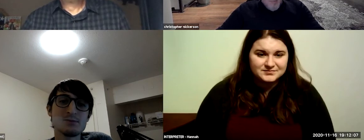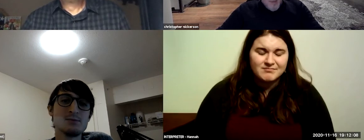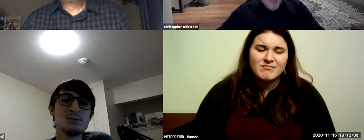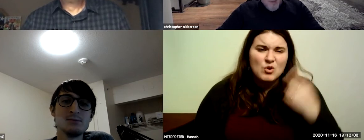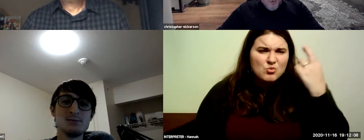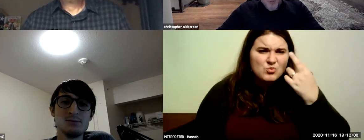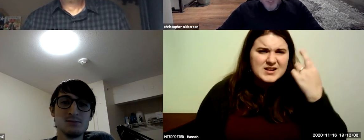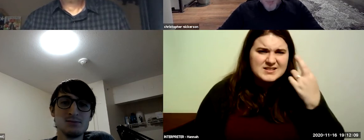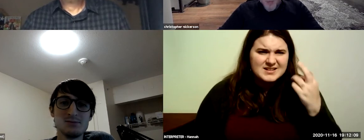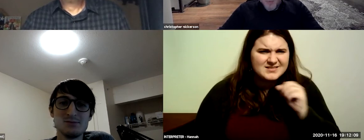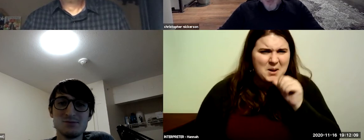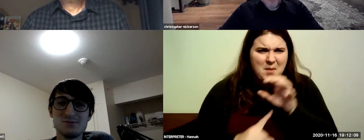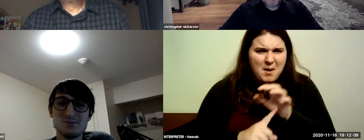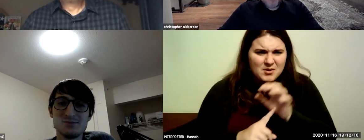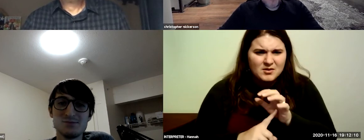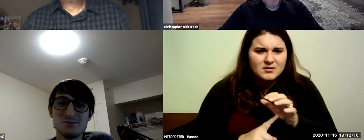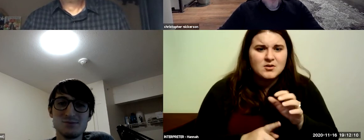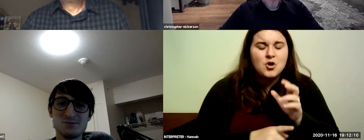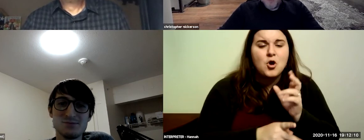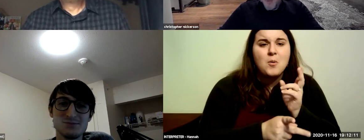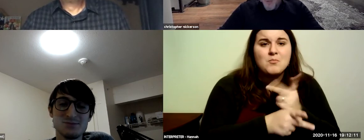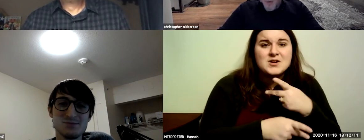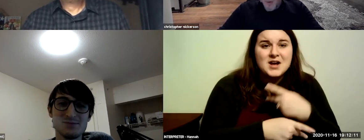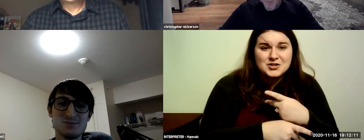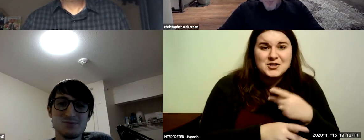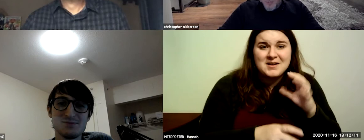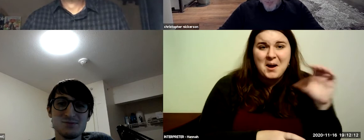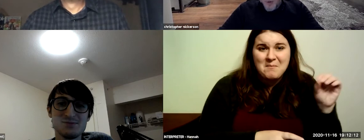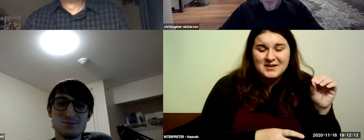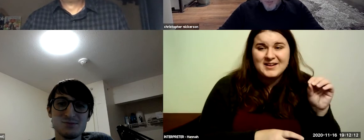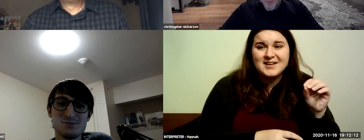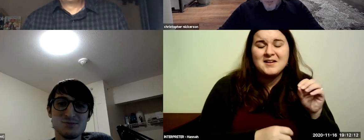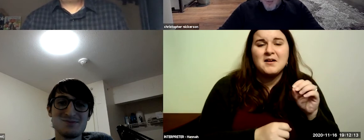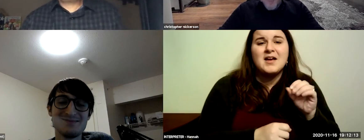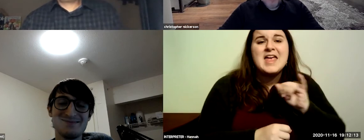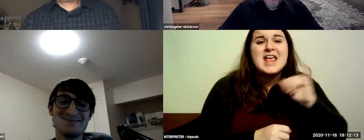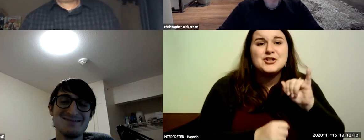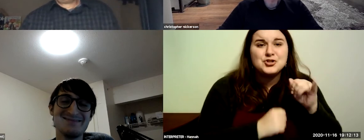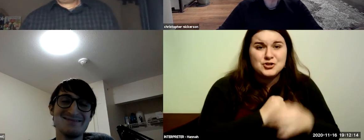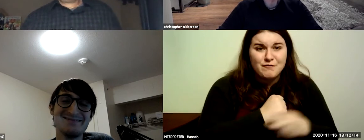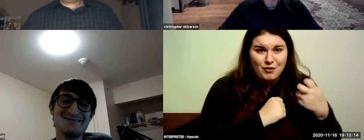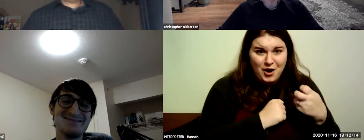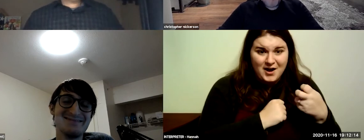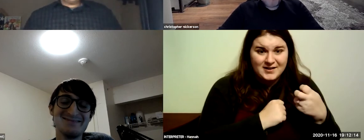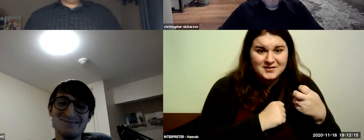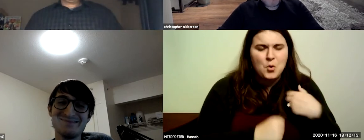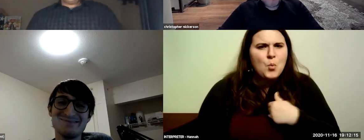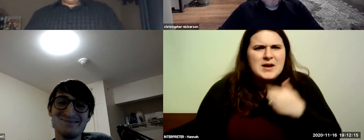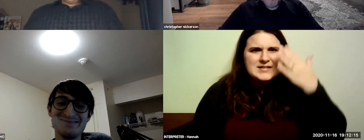was that the production company committed insurance fraud, which was hilarious. And we didn't know